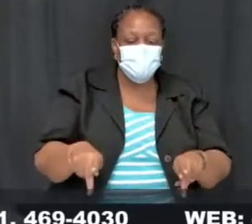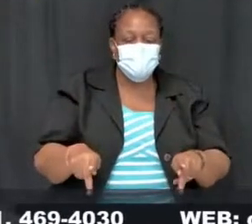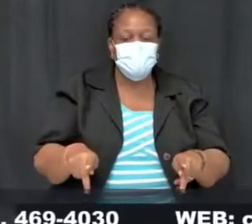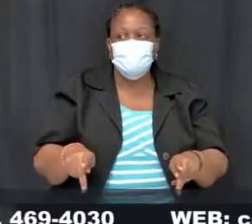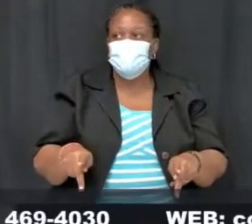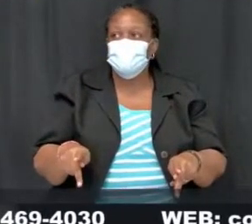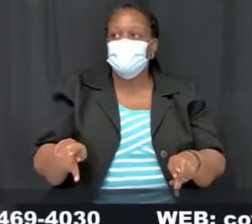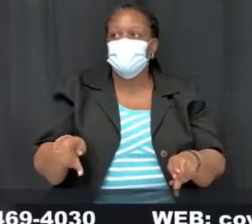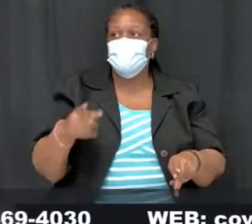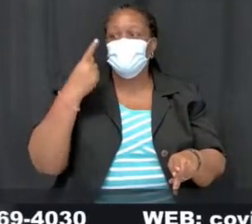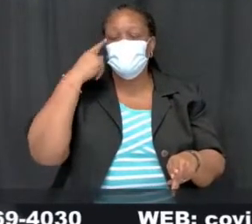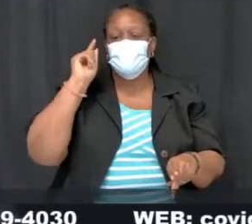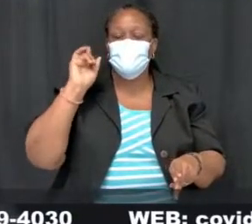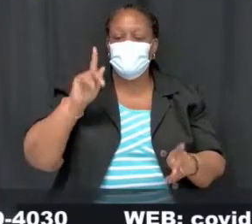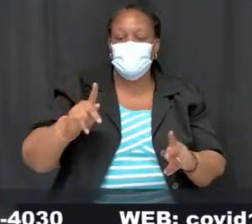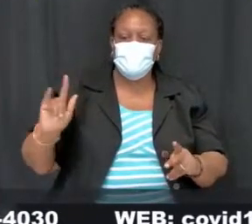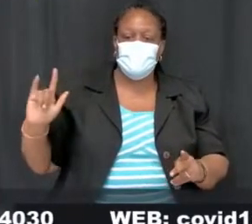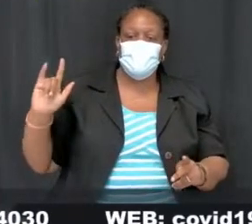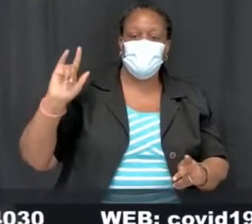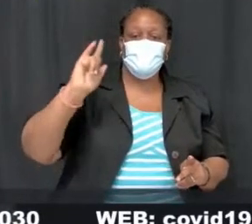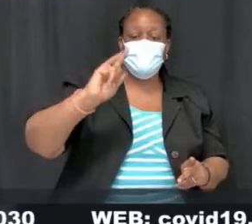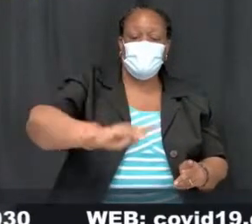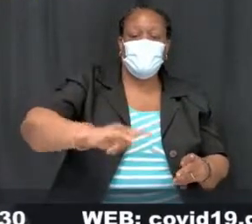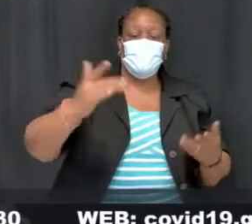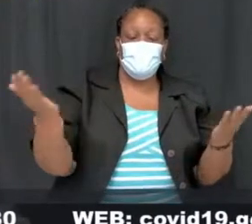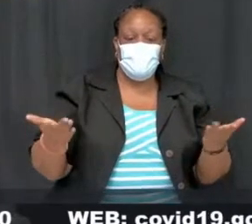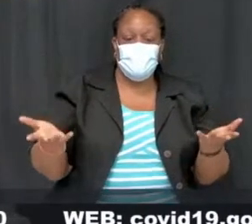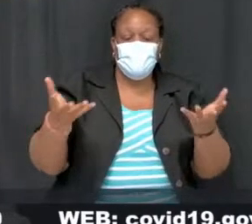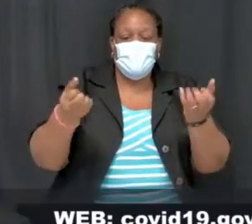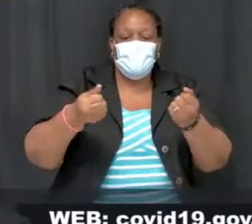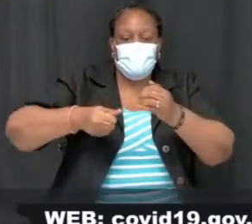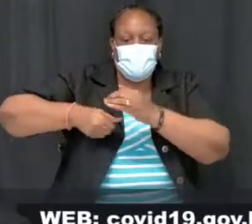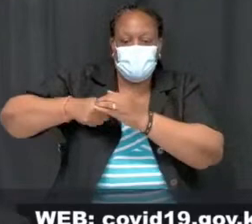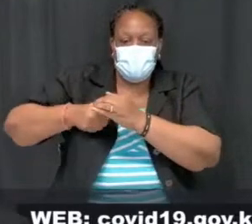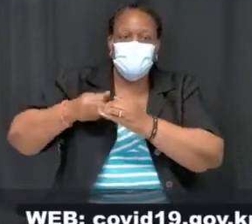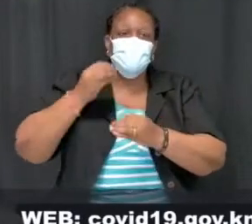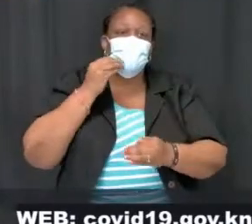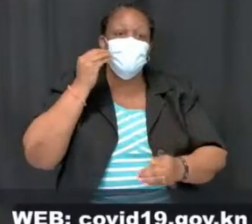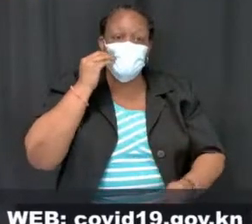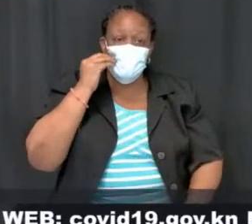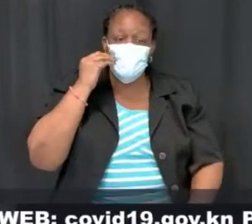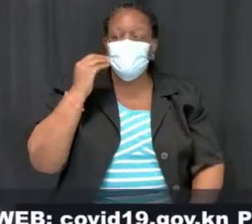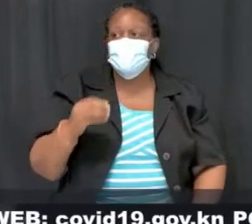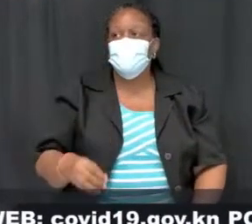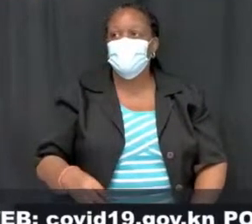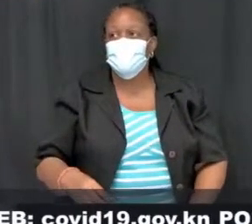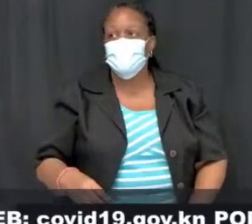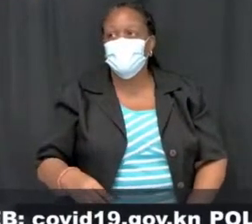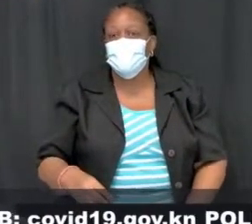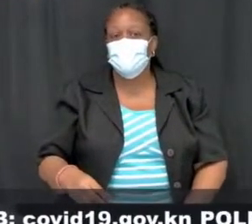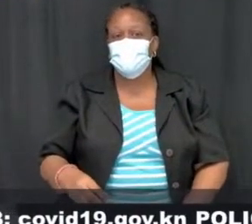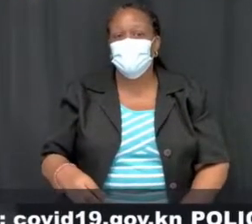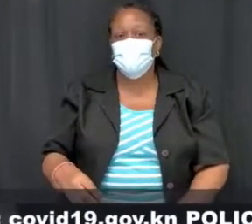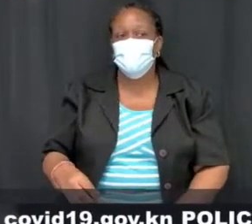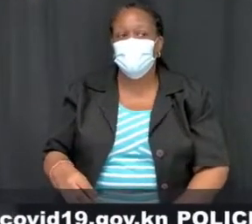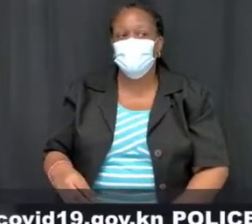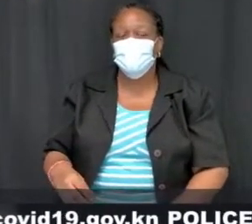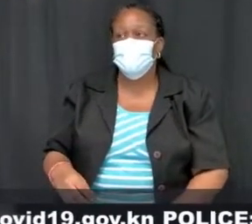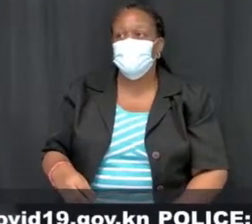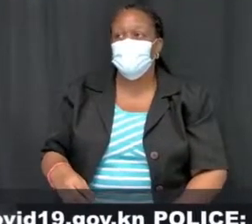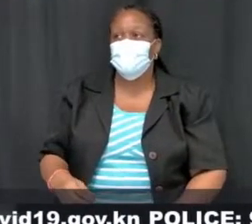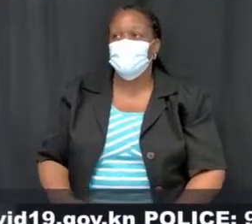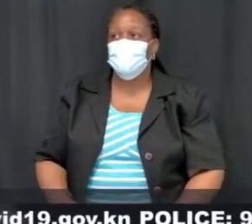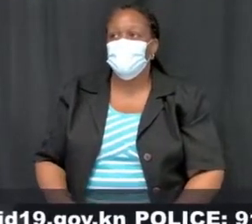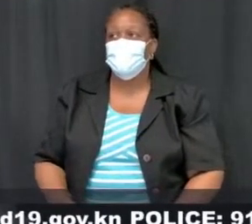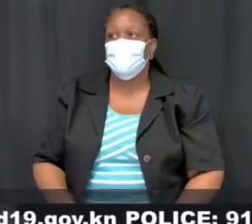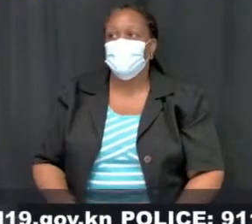that inbound passenger who is still considered somewhat risky. I won't say high risk, but risky, with